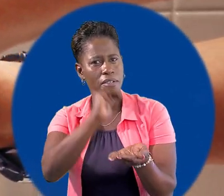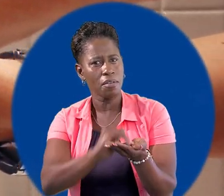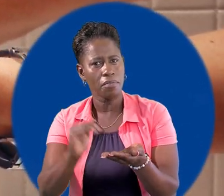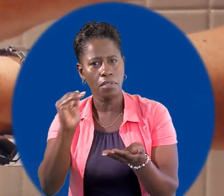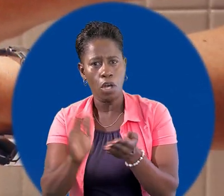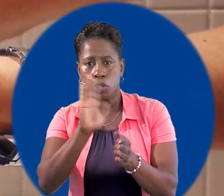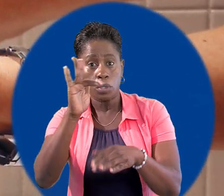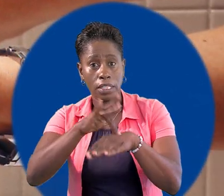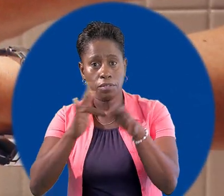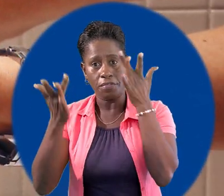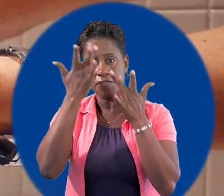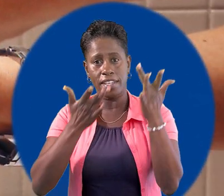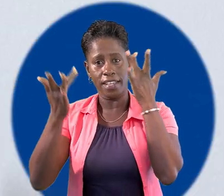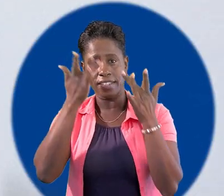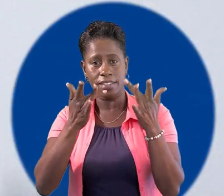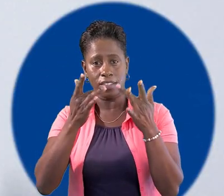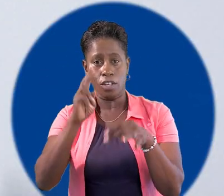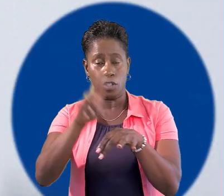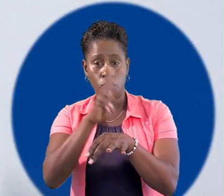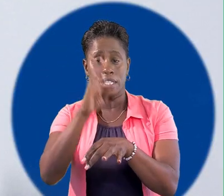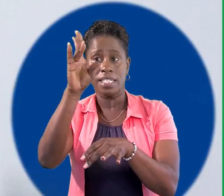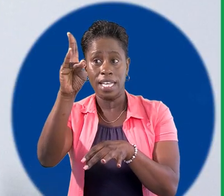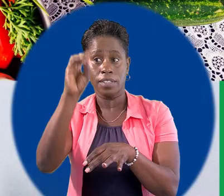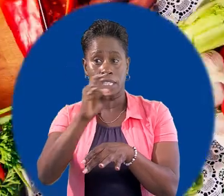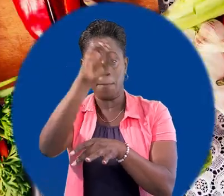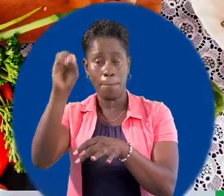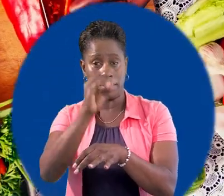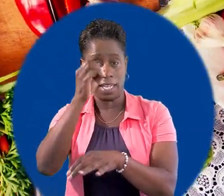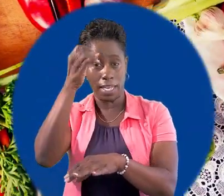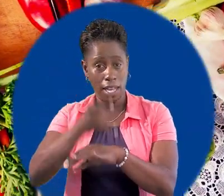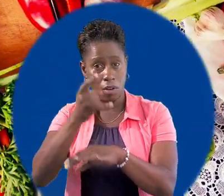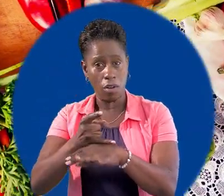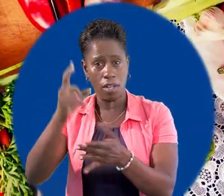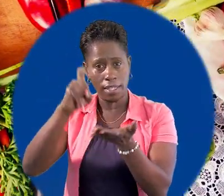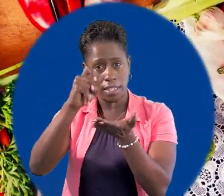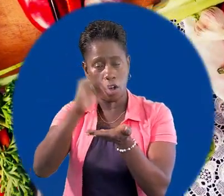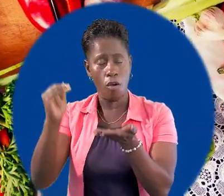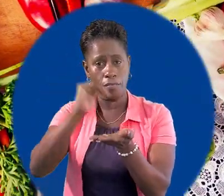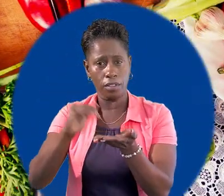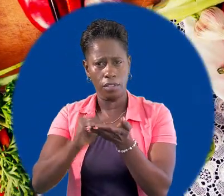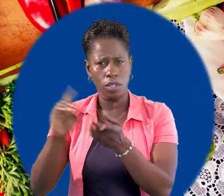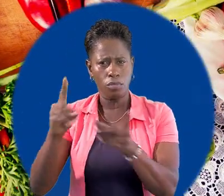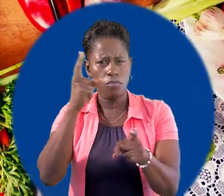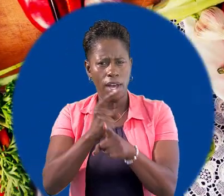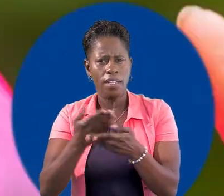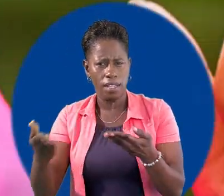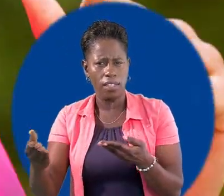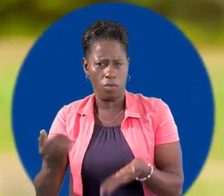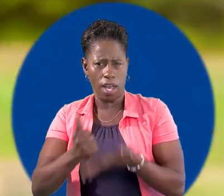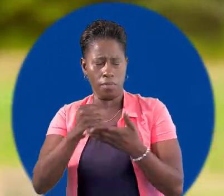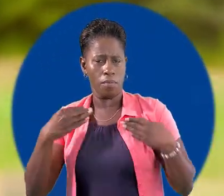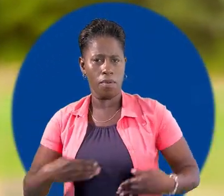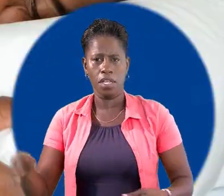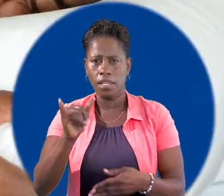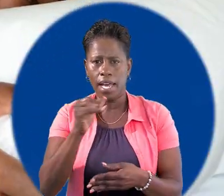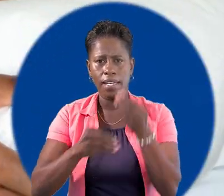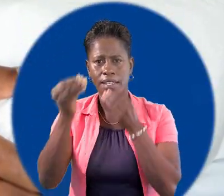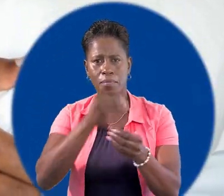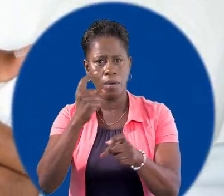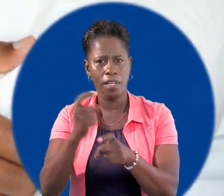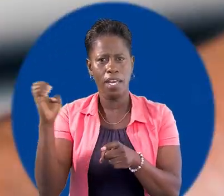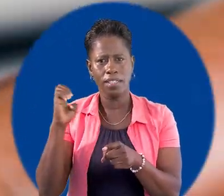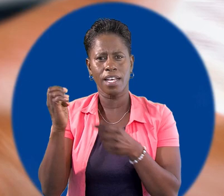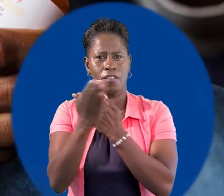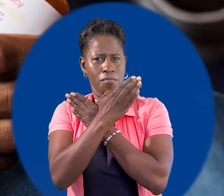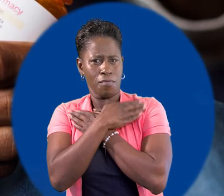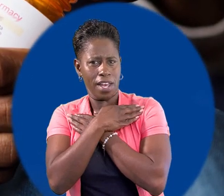is not possible. Avoid touching your face. Take steps to boost your immunity through proper nutrition, exercise, rest,